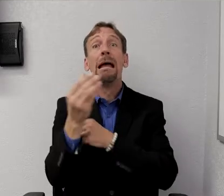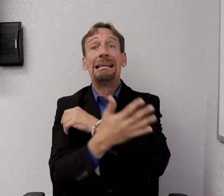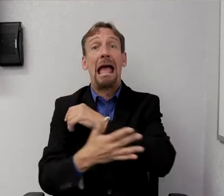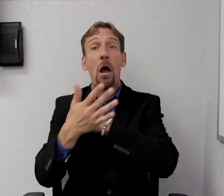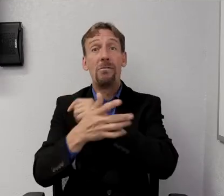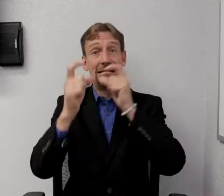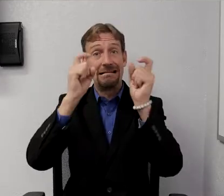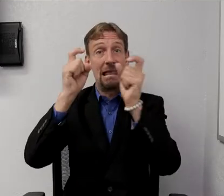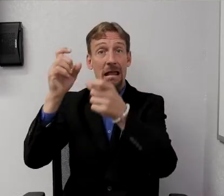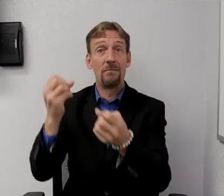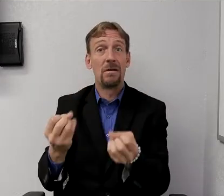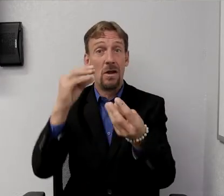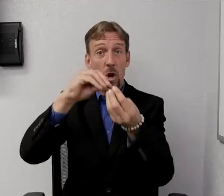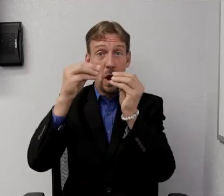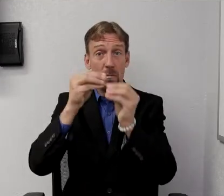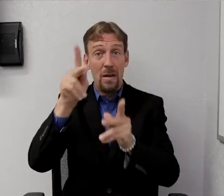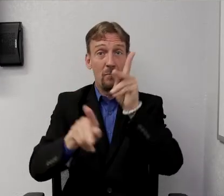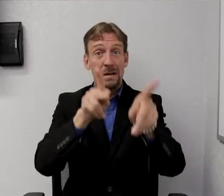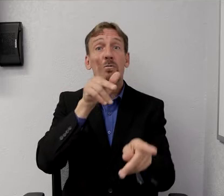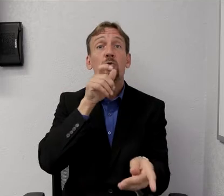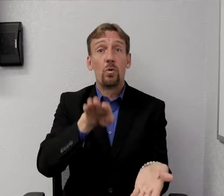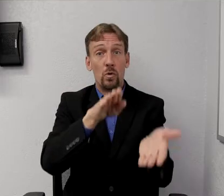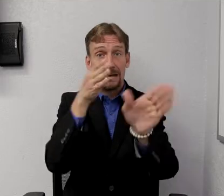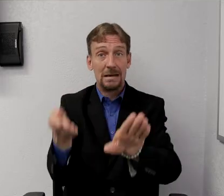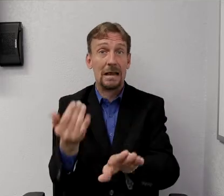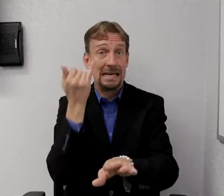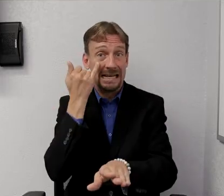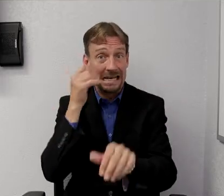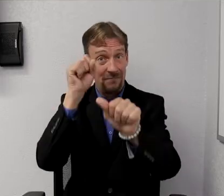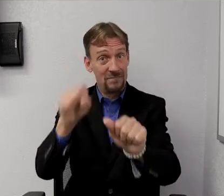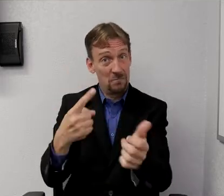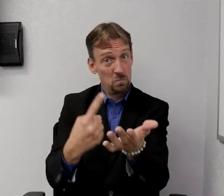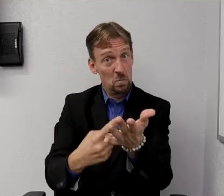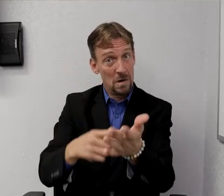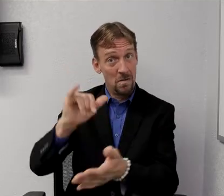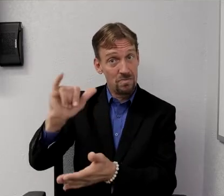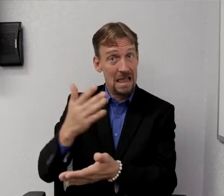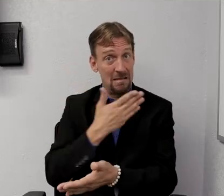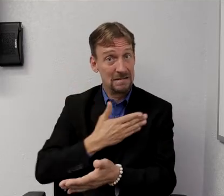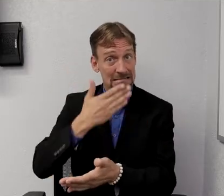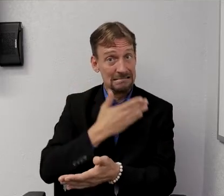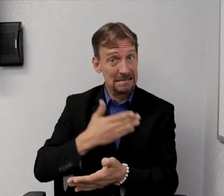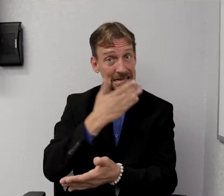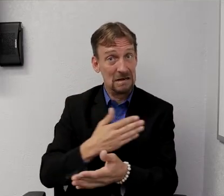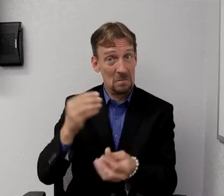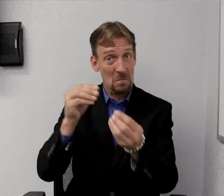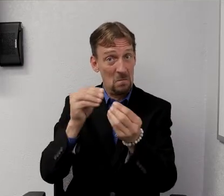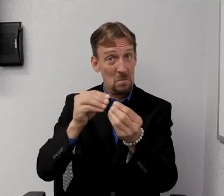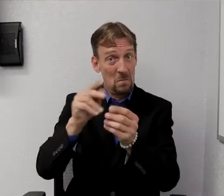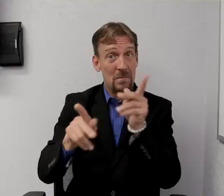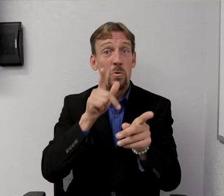gives out the number of people who have died, but if you want to cover that as well as maybe giving us an update on people who have